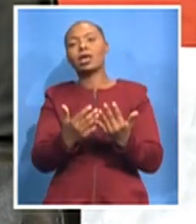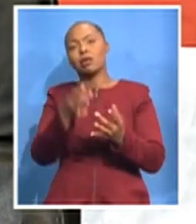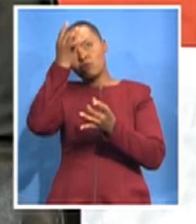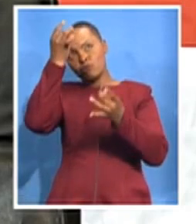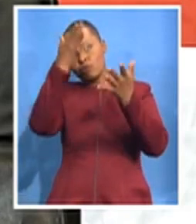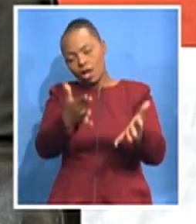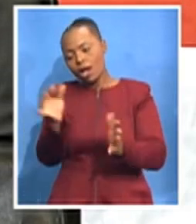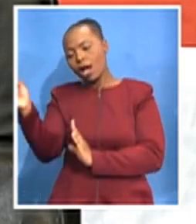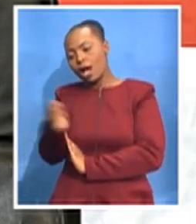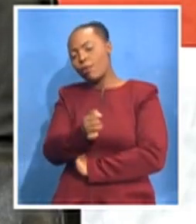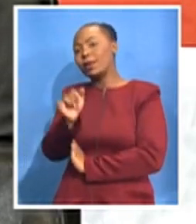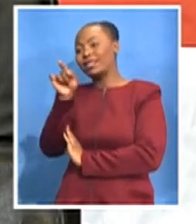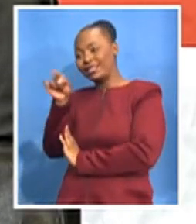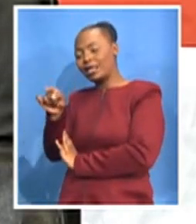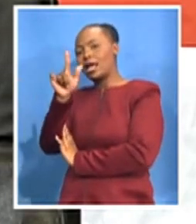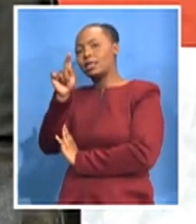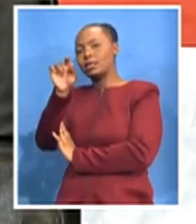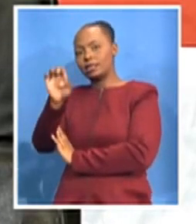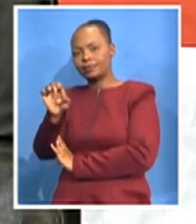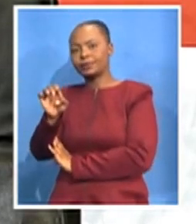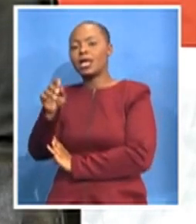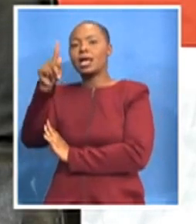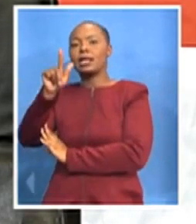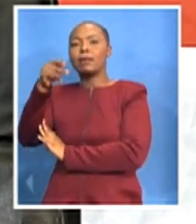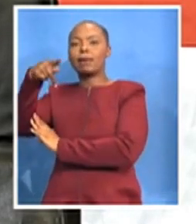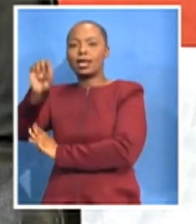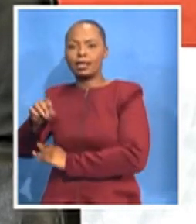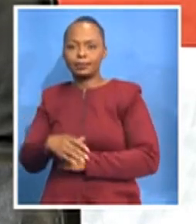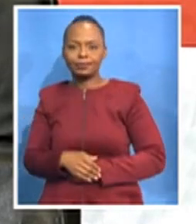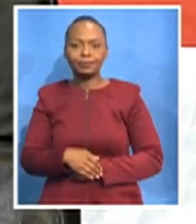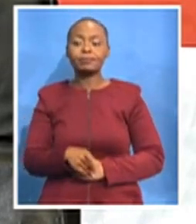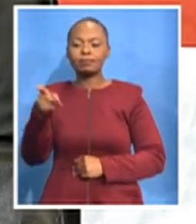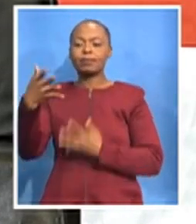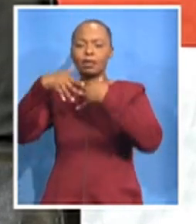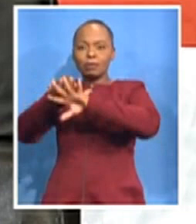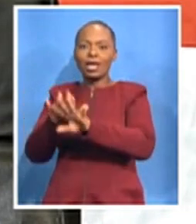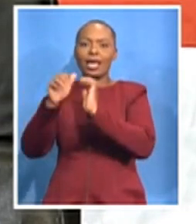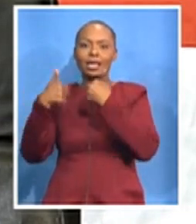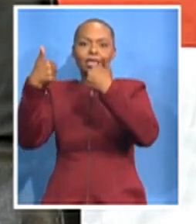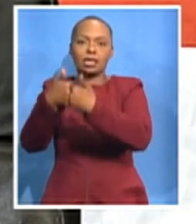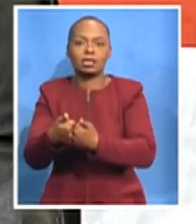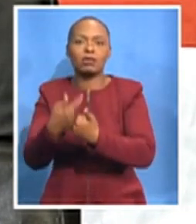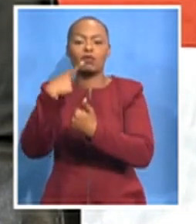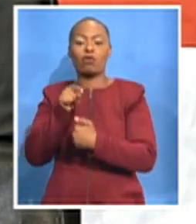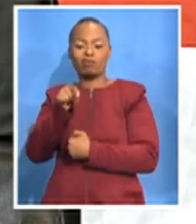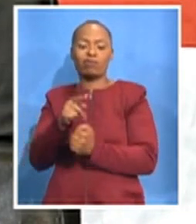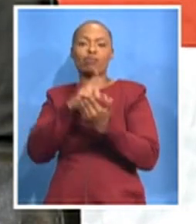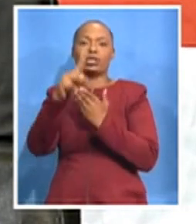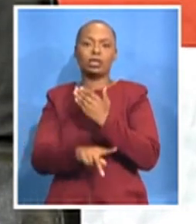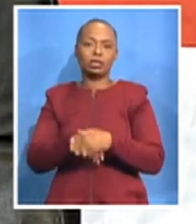Lepelle as the implementing agent for this particular project, and that